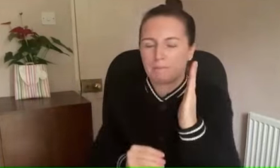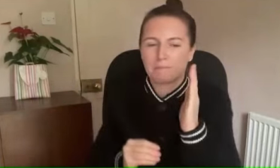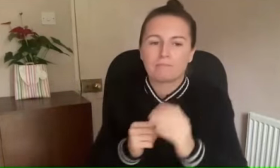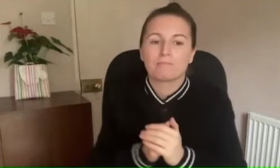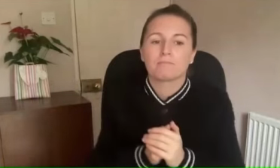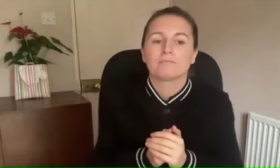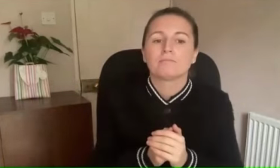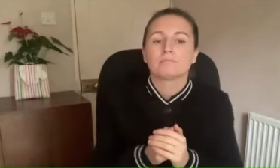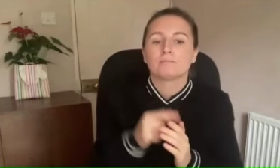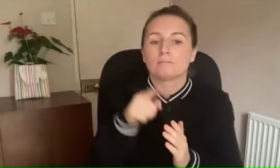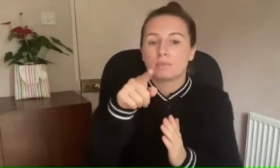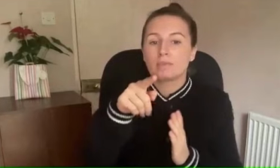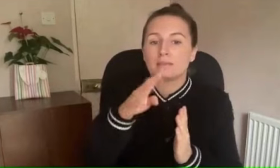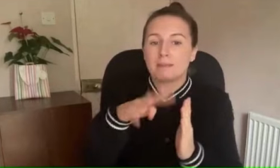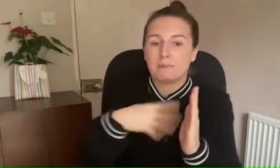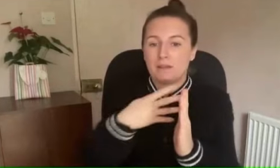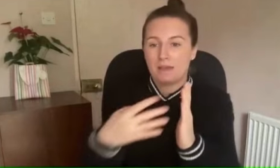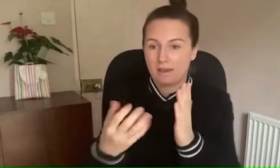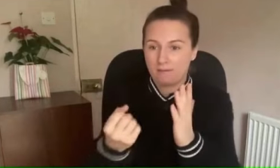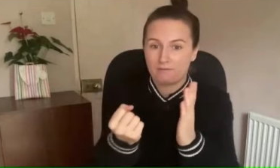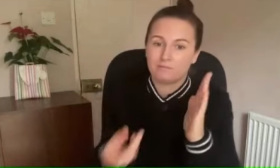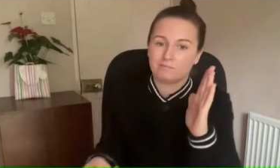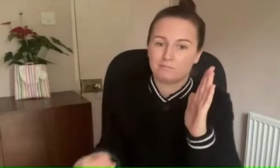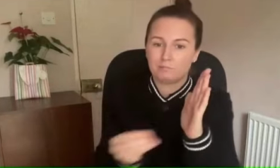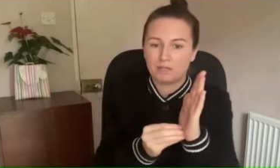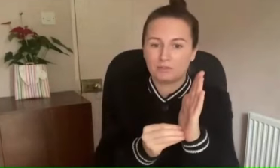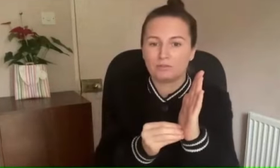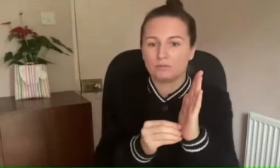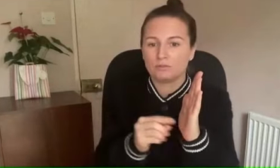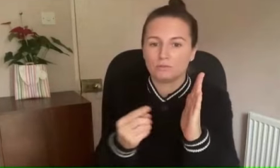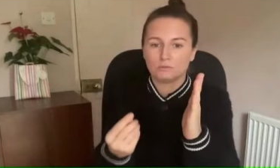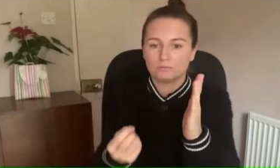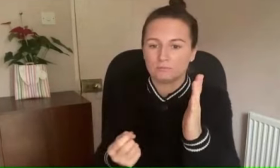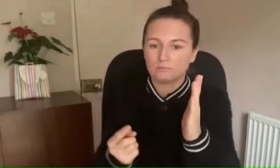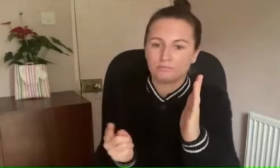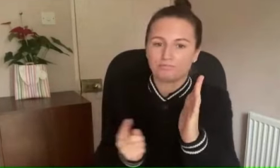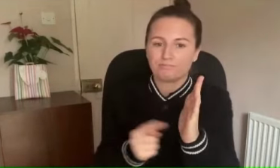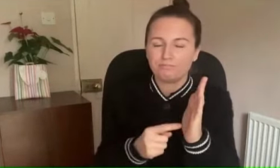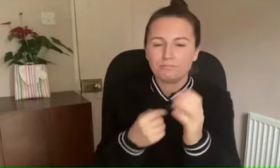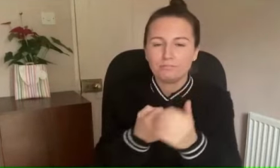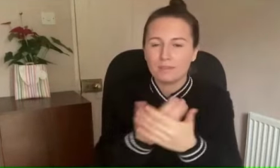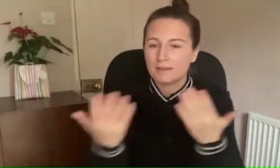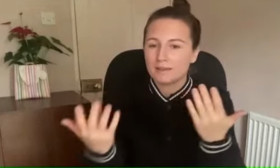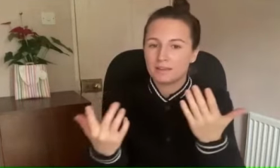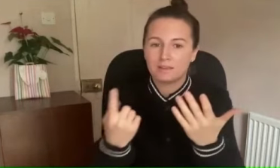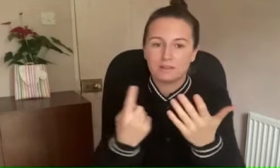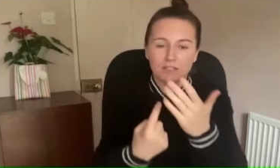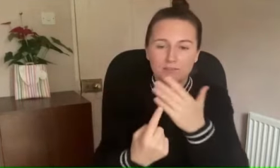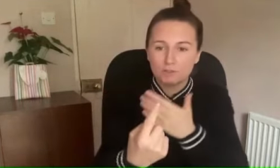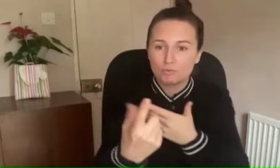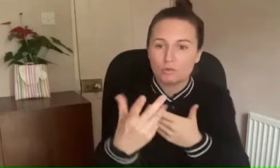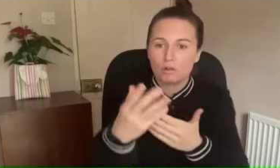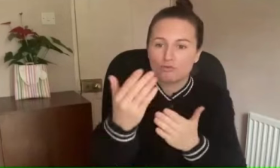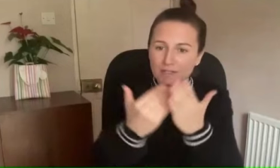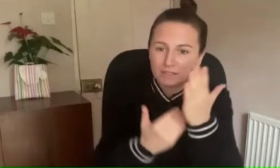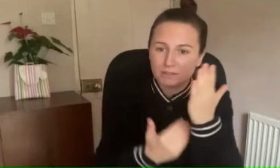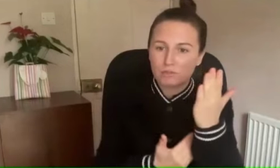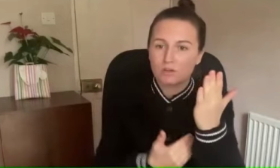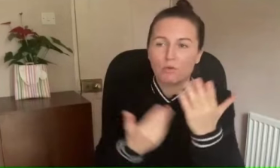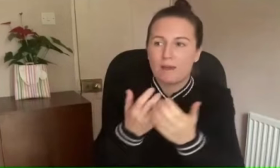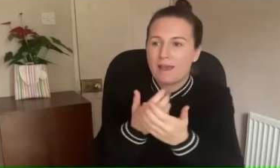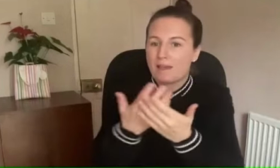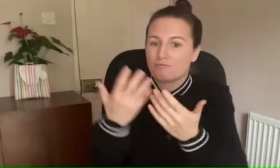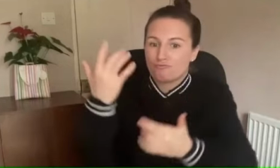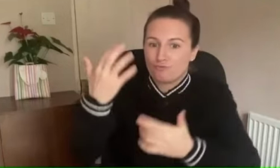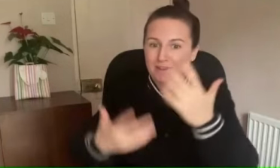space to log ratings against each performance area as well as against each individual criterion, should you prefer to reflect on